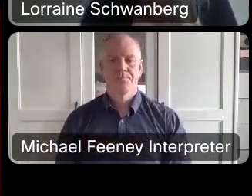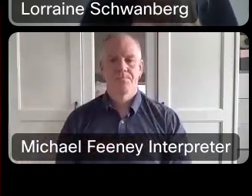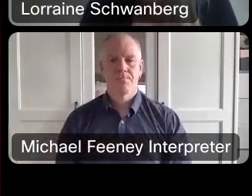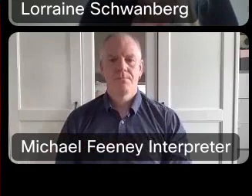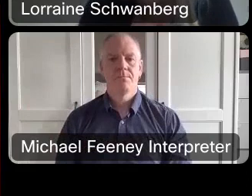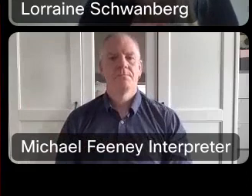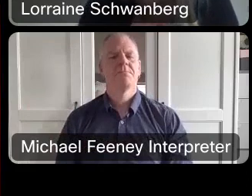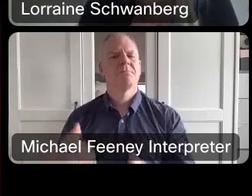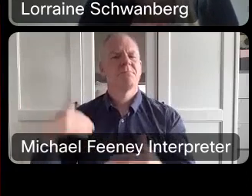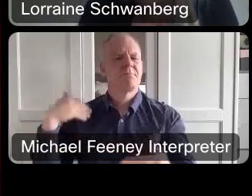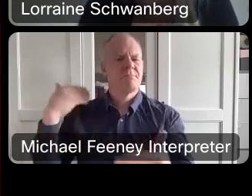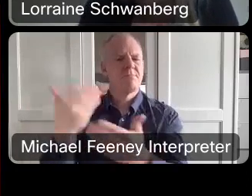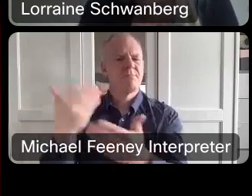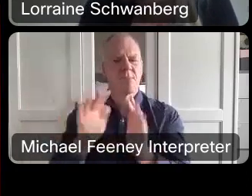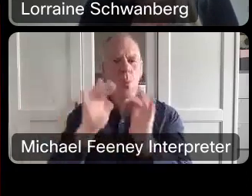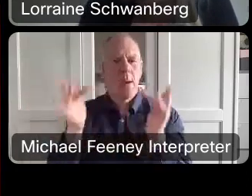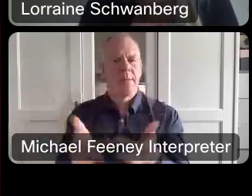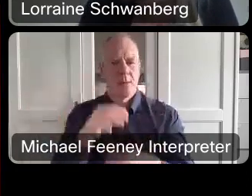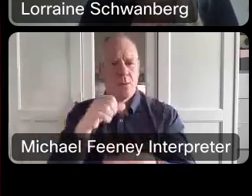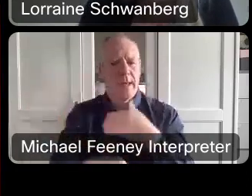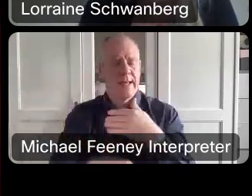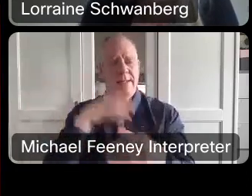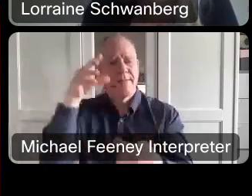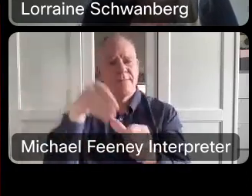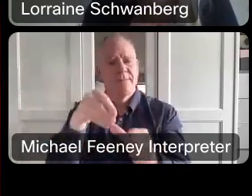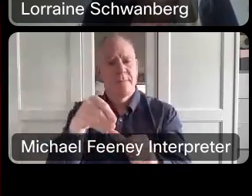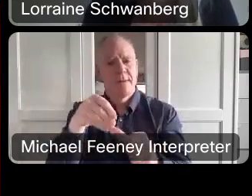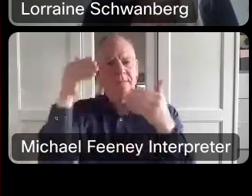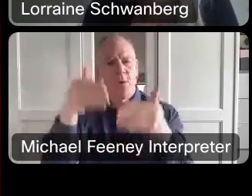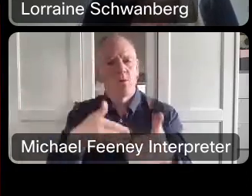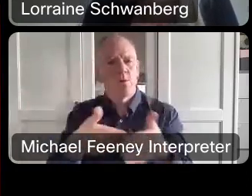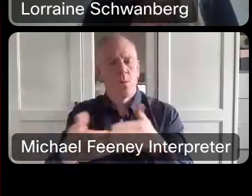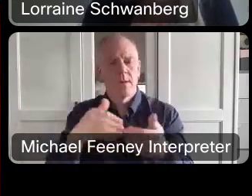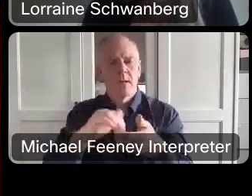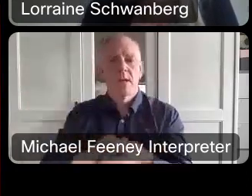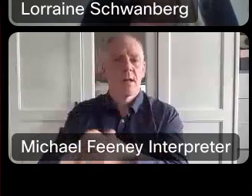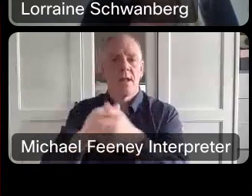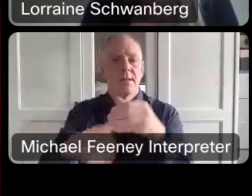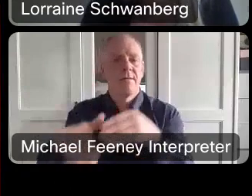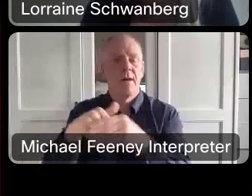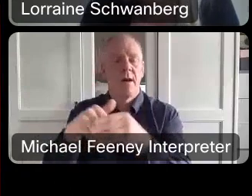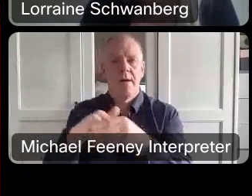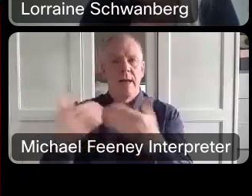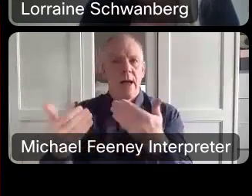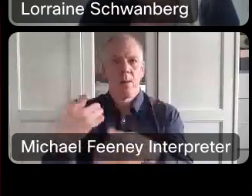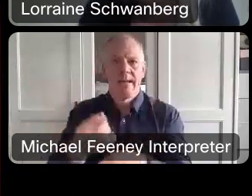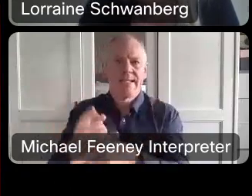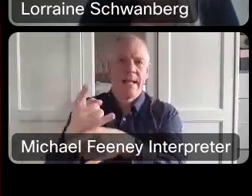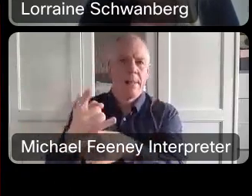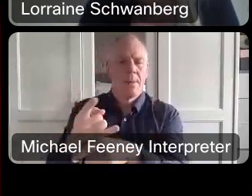So throughout the webinar, because in particular today we are focusing on colleagues out in the system and patients in terms of what the Act means for